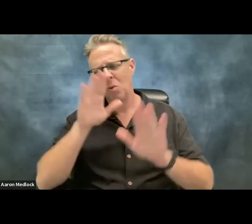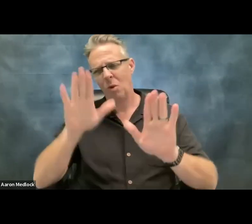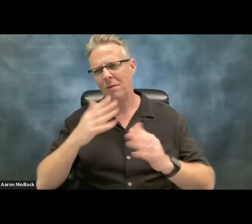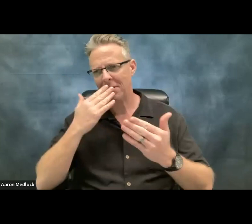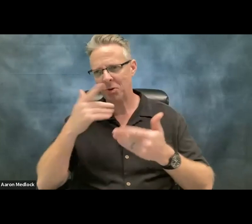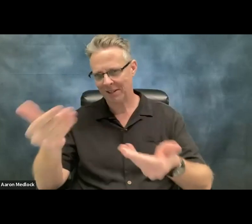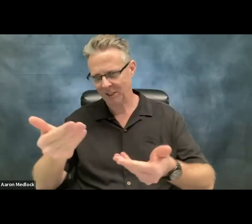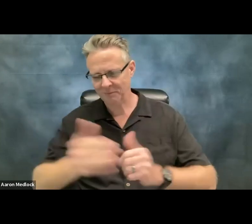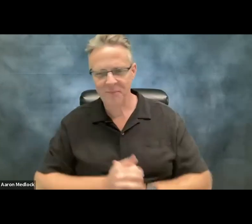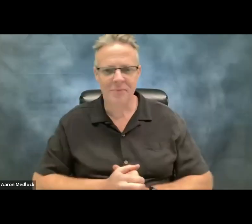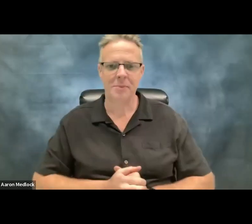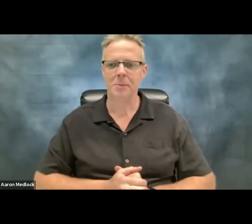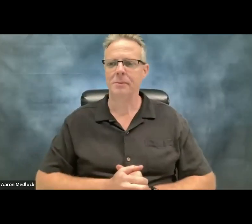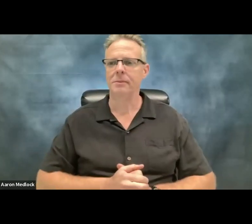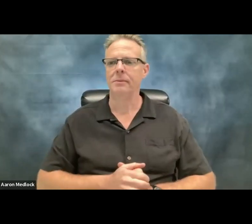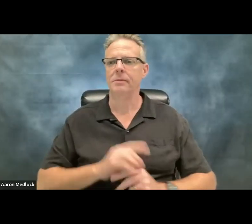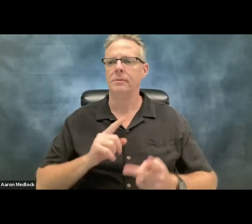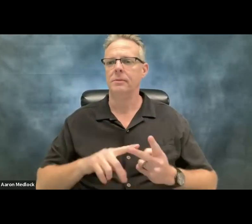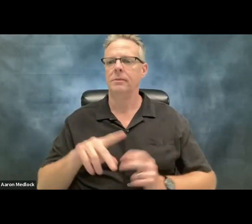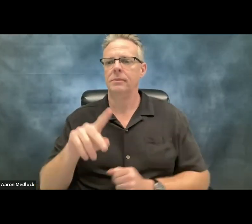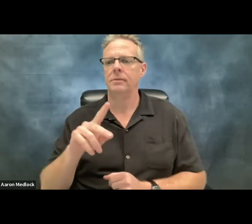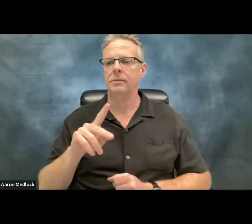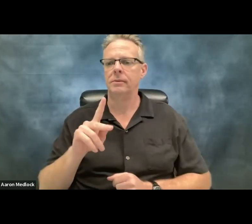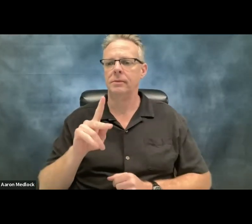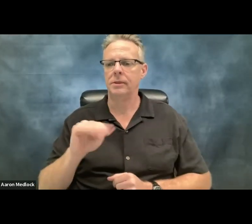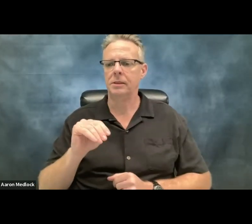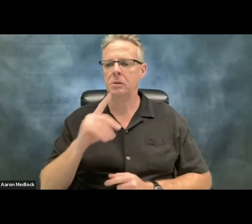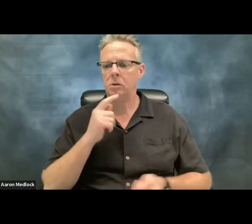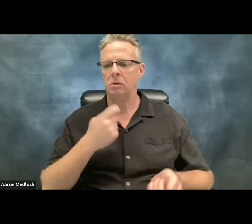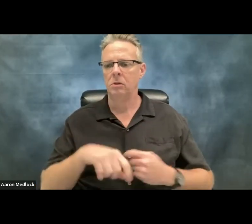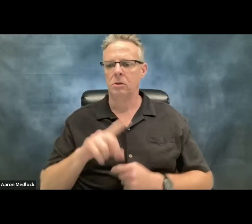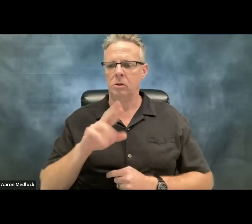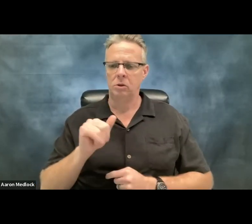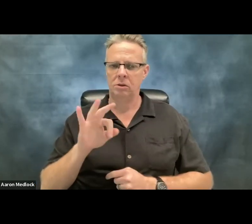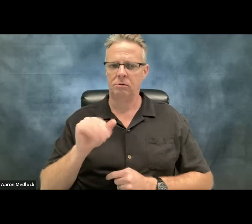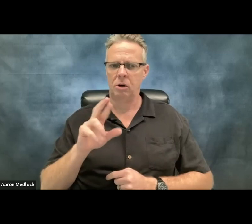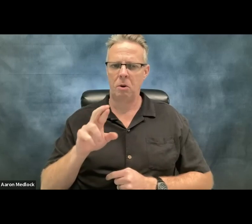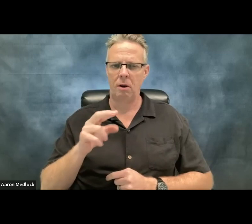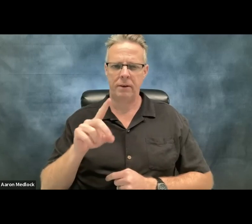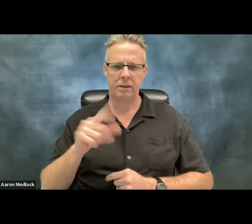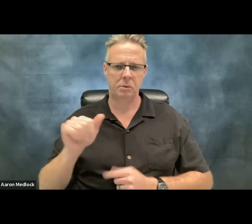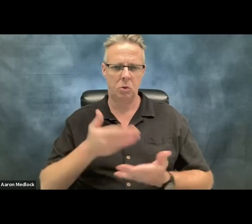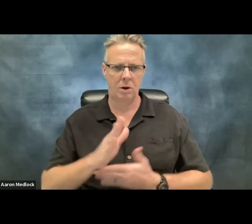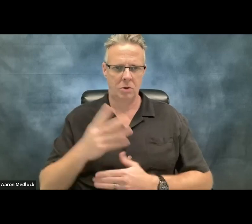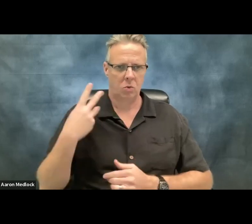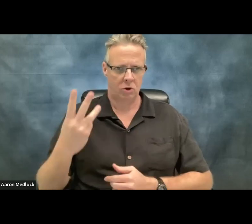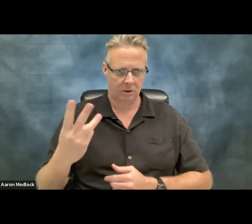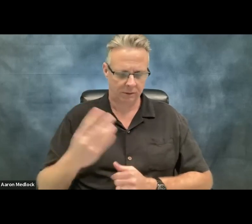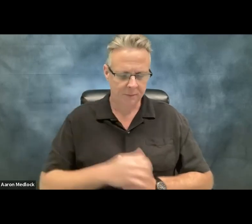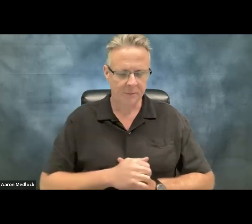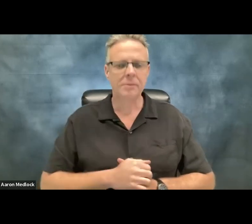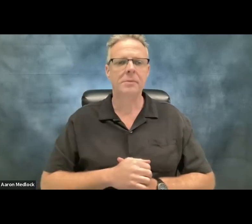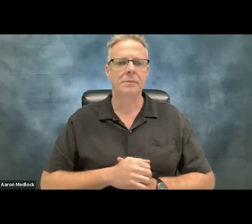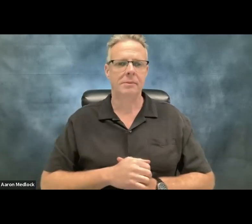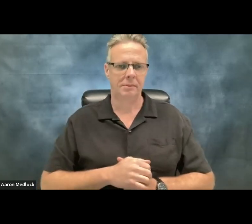you're here. And second is Kim Mulsop, who's replacing Daria Farivar from Disability Rights Washington. And